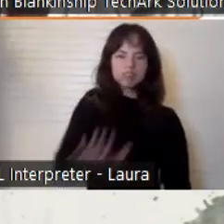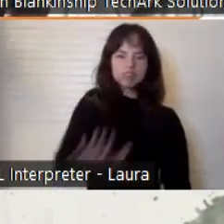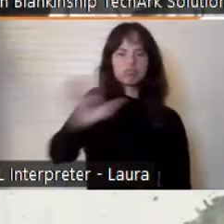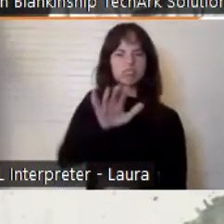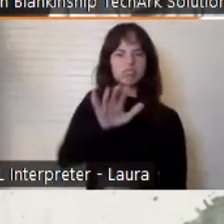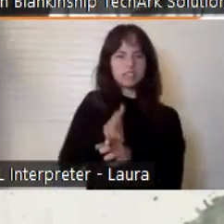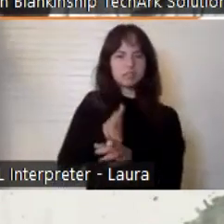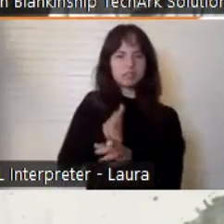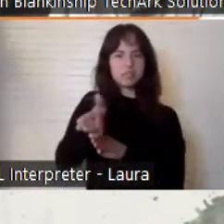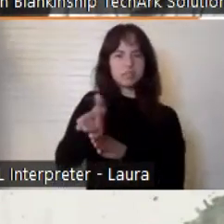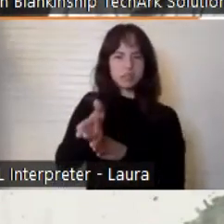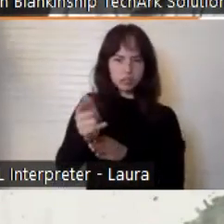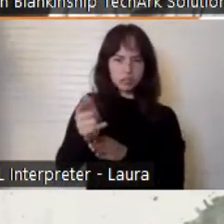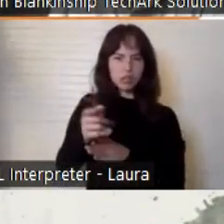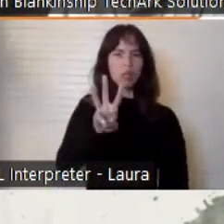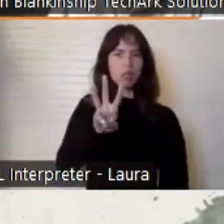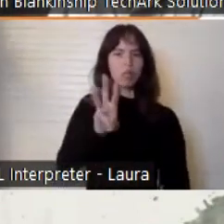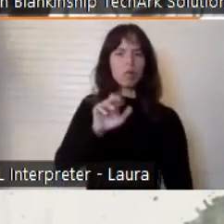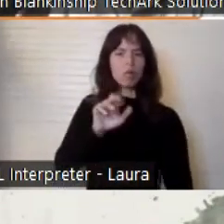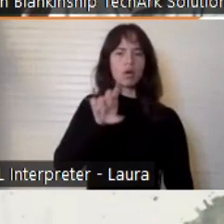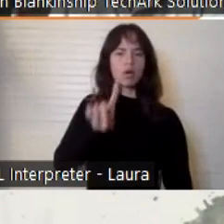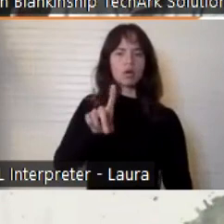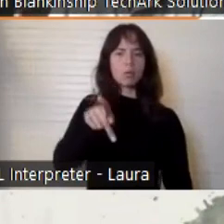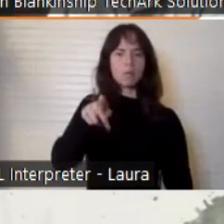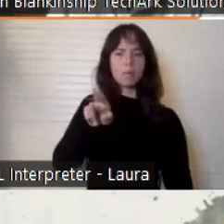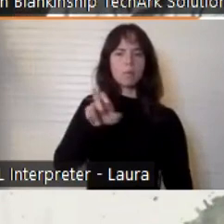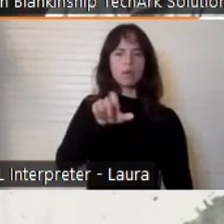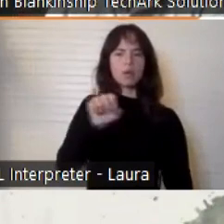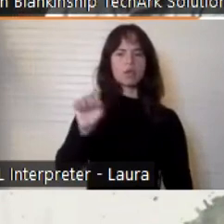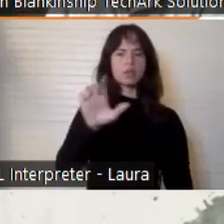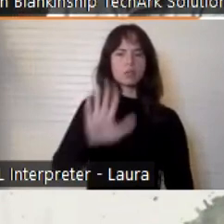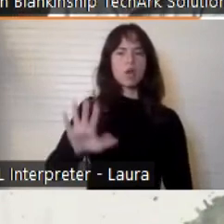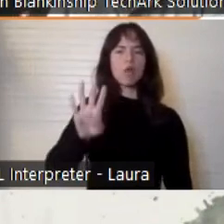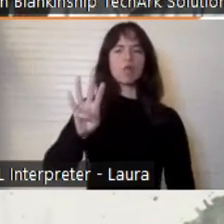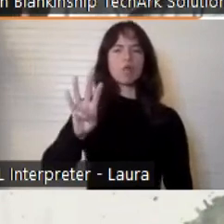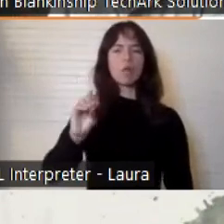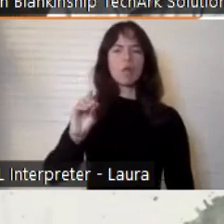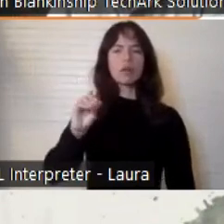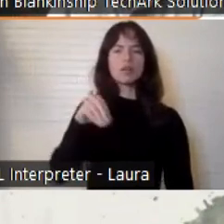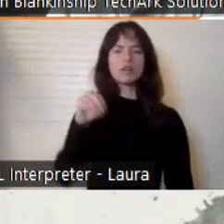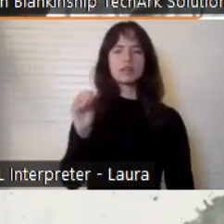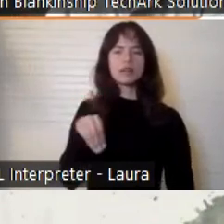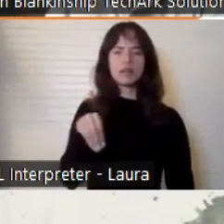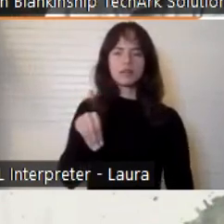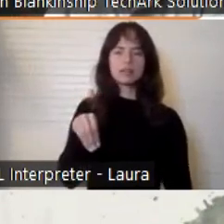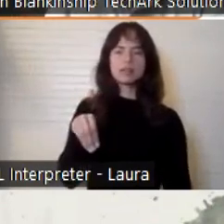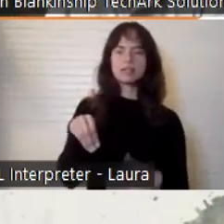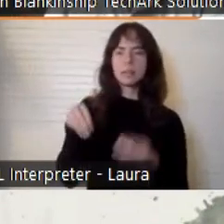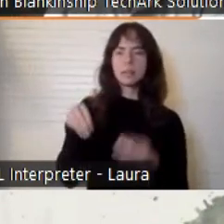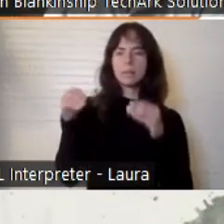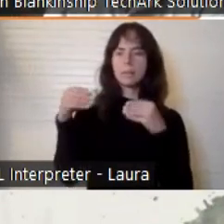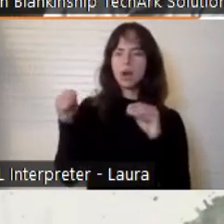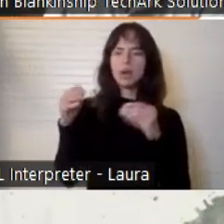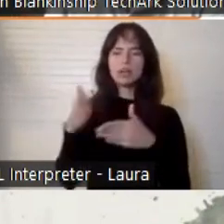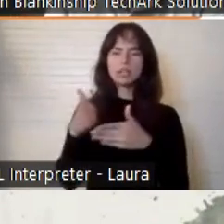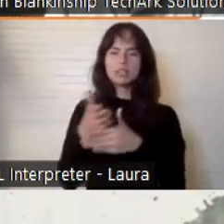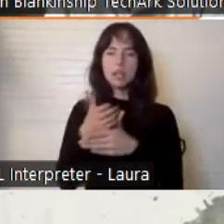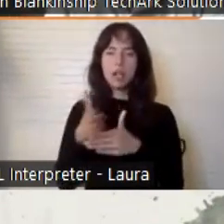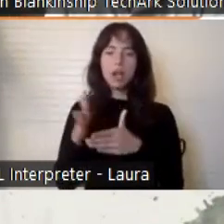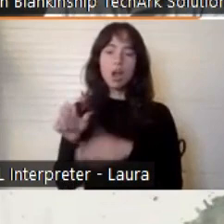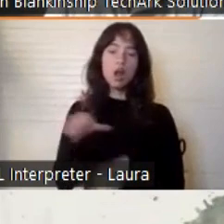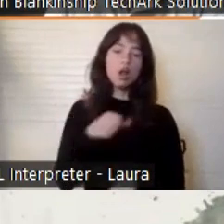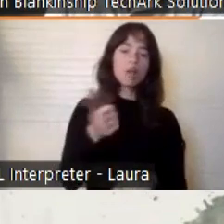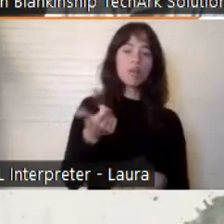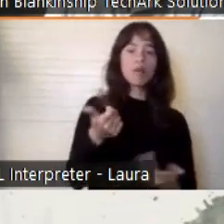platforms out there, WordPress probably has about a 40-ish% market share. The next closest being the do-it-yourself website builders